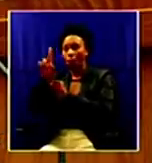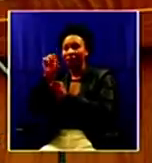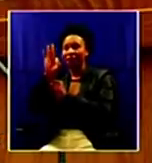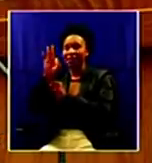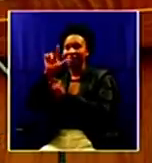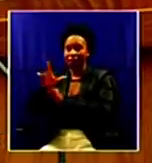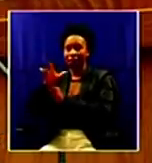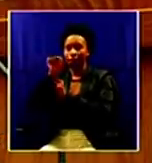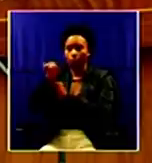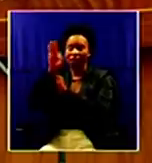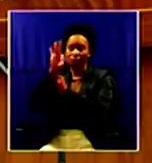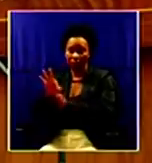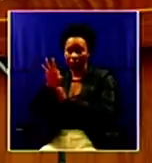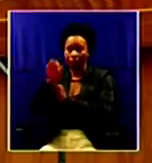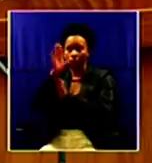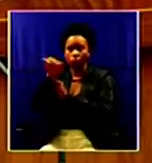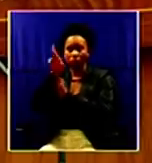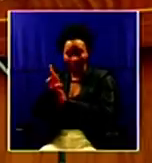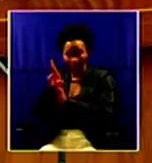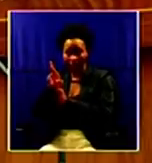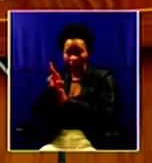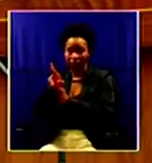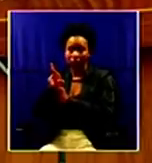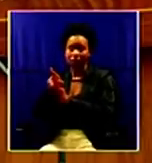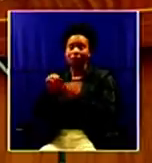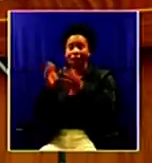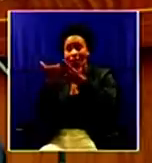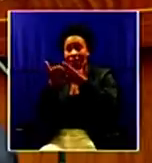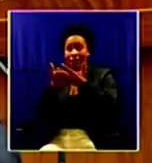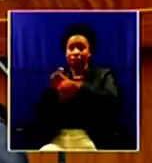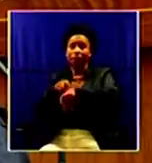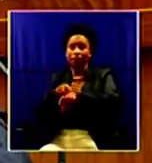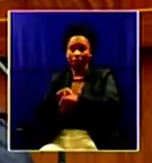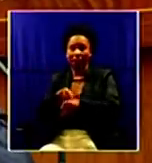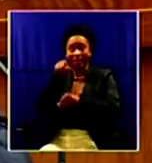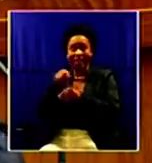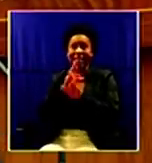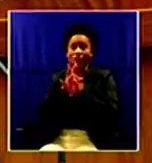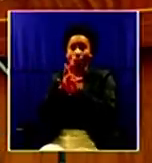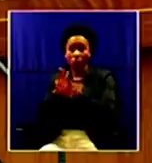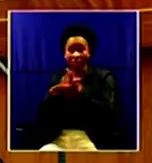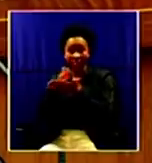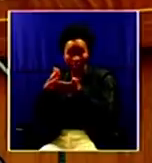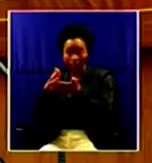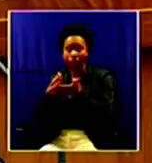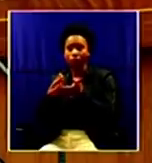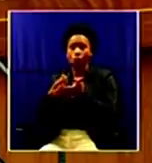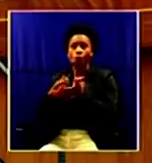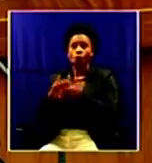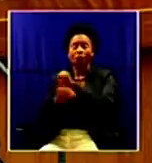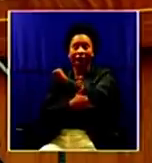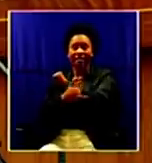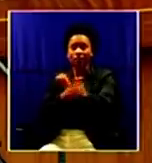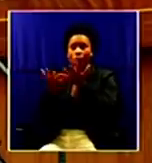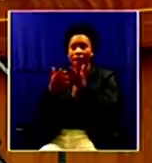137.3 billion rand over the medium term. This is very important for some of the countries in Southern Africa, and we must not